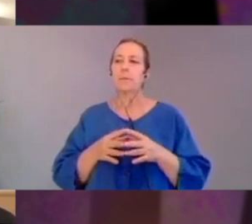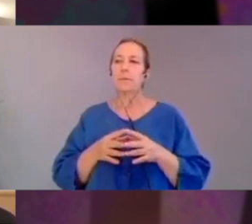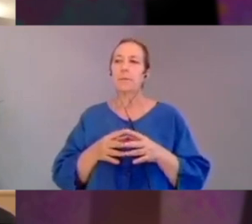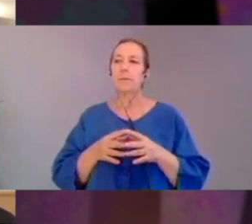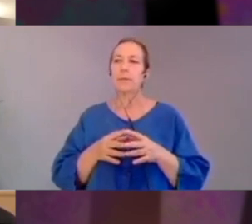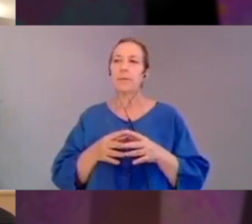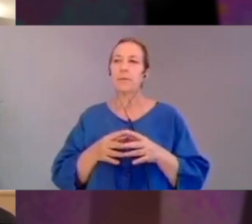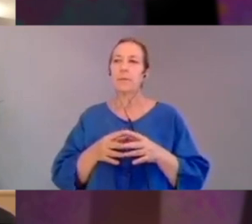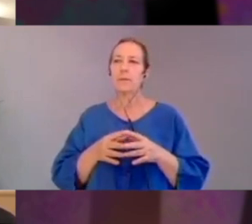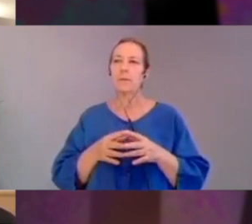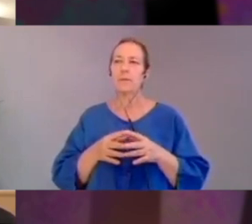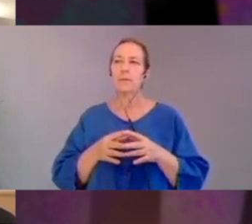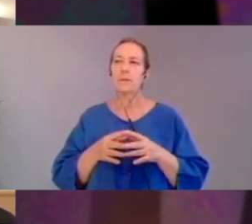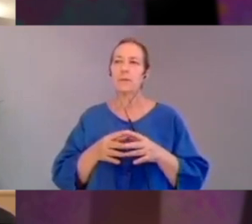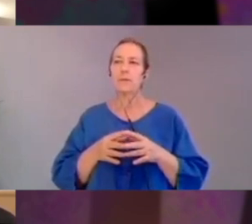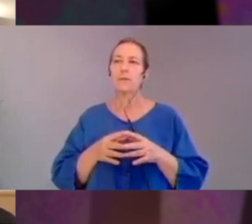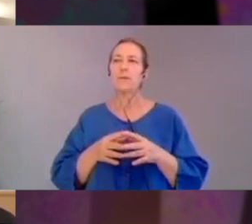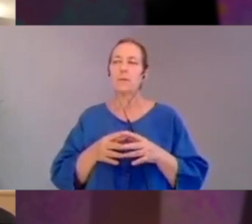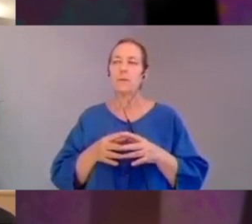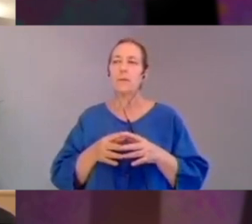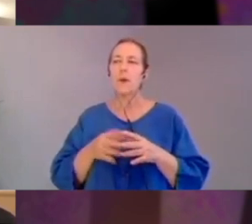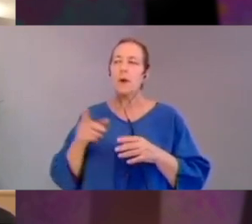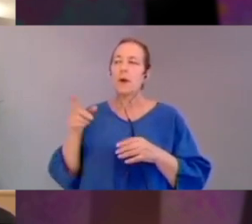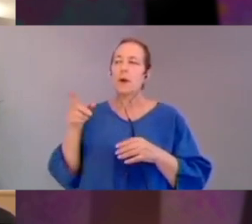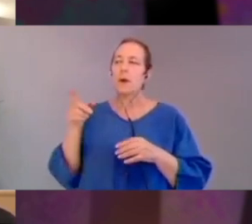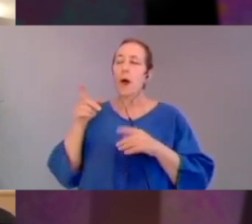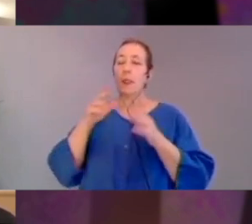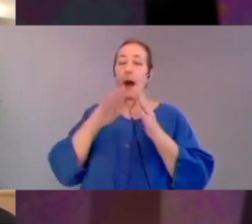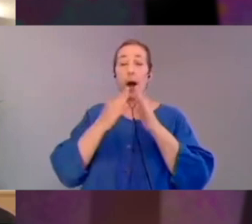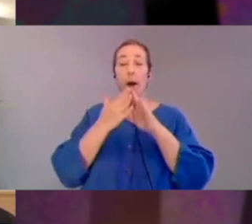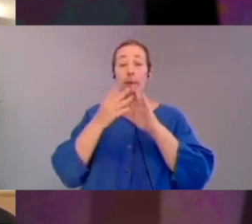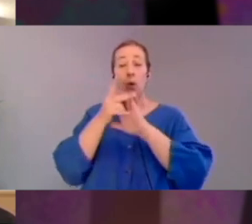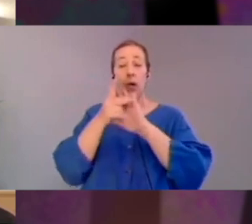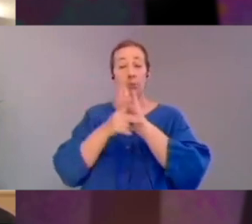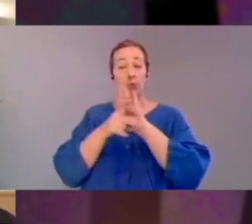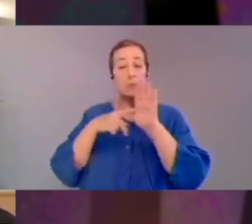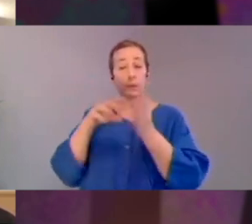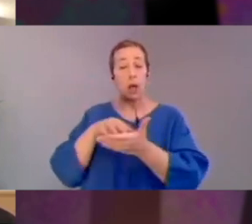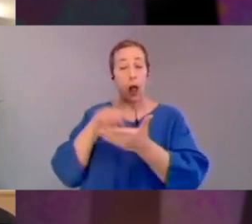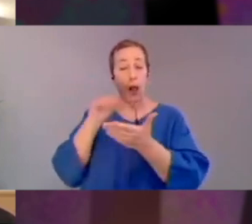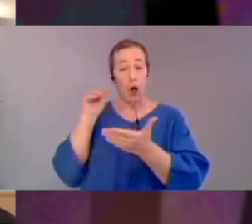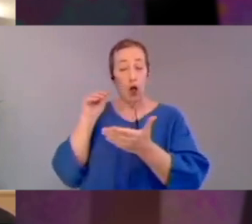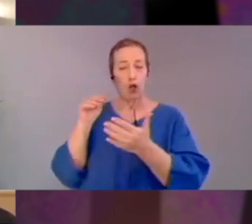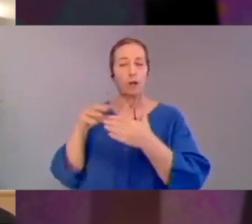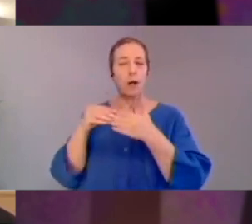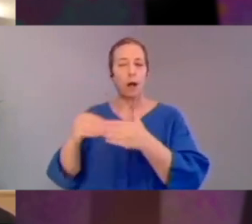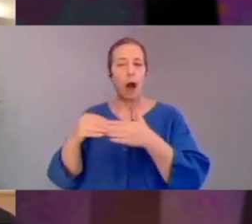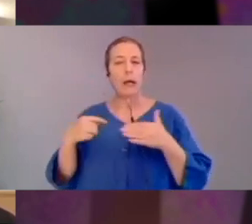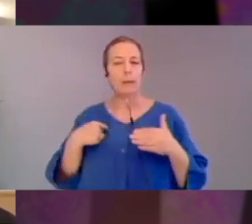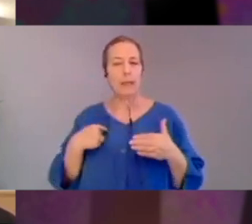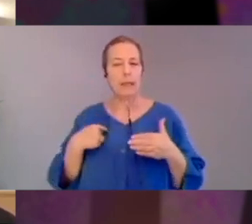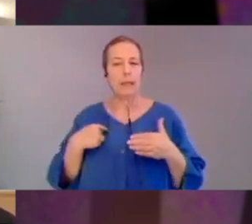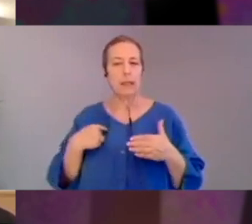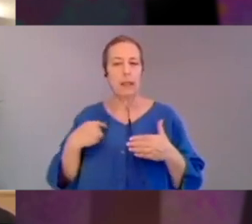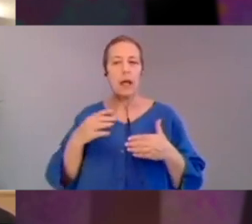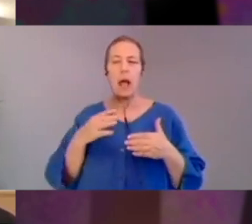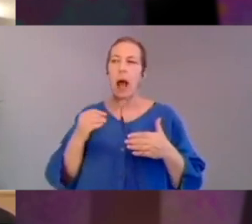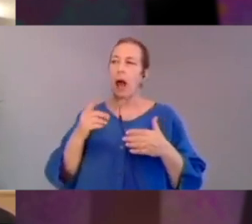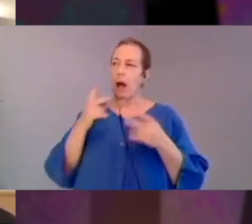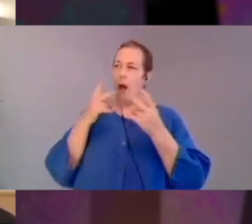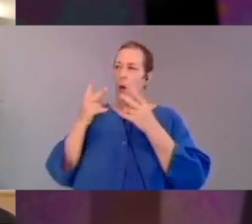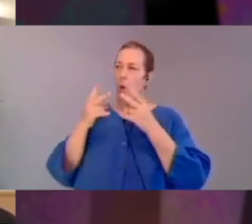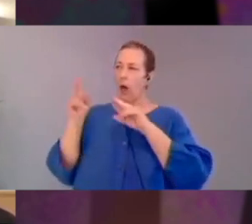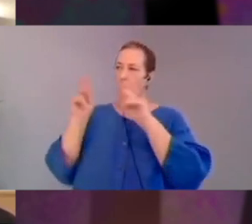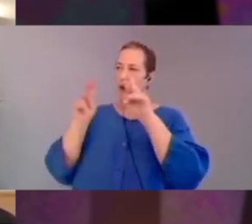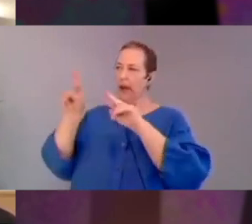guided by those community principles and also by the way that particular people initiate people coming together.